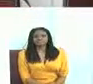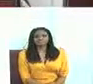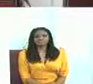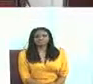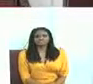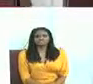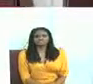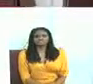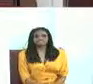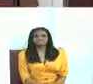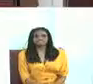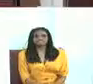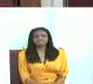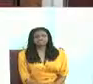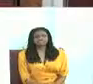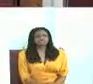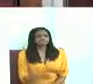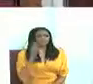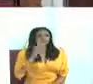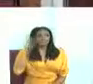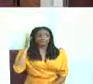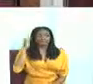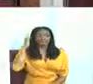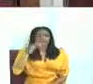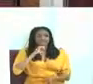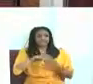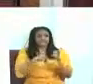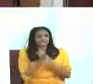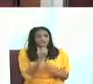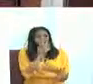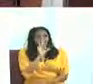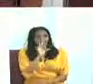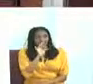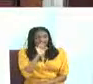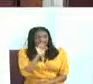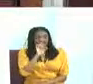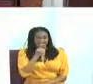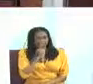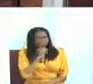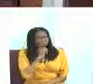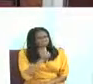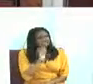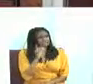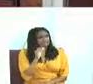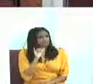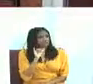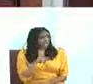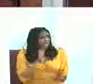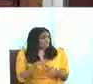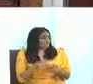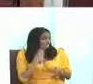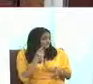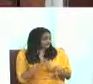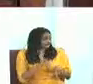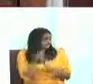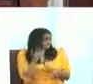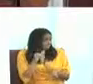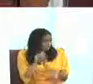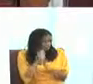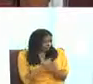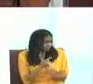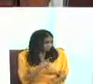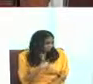Back in the 1980s, doesn't seem that long ago to me, might seem that long ago to